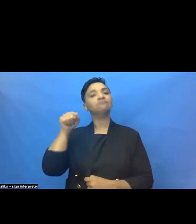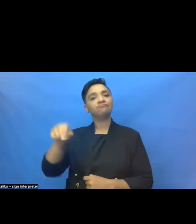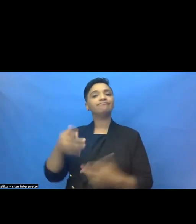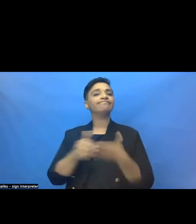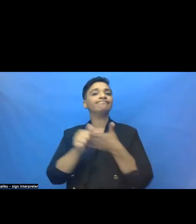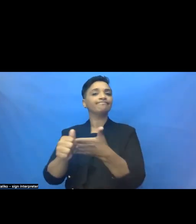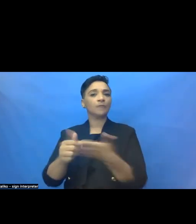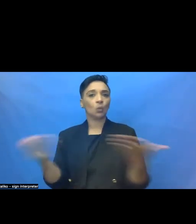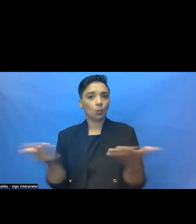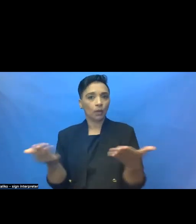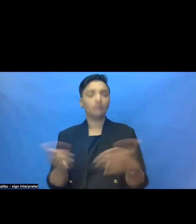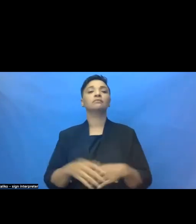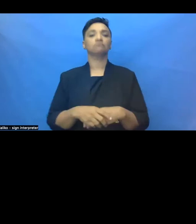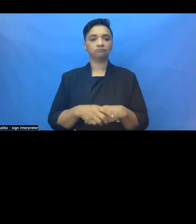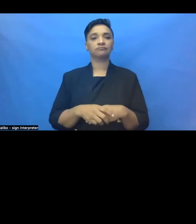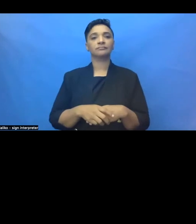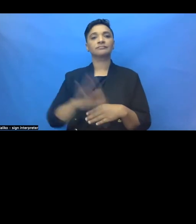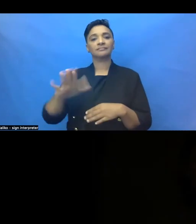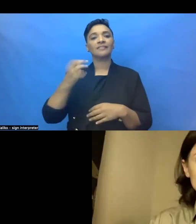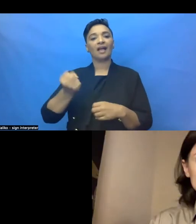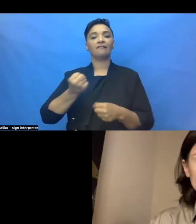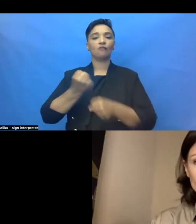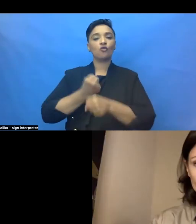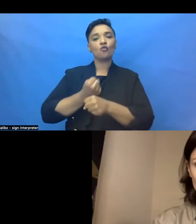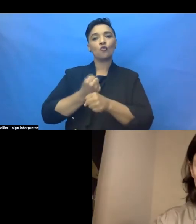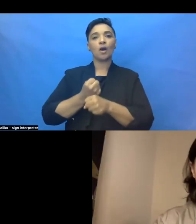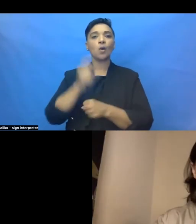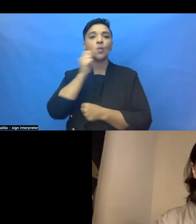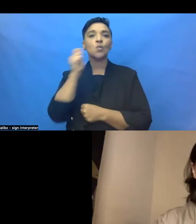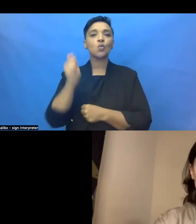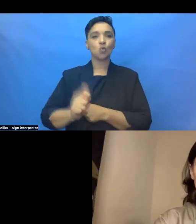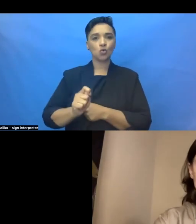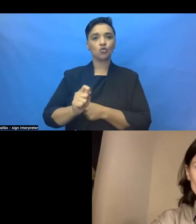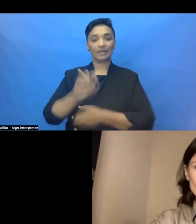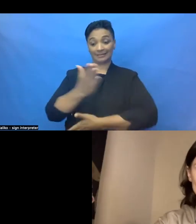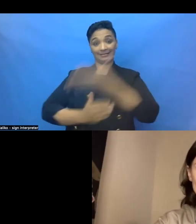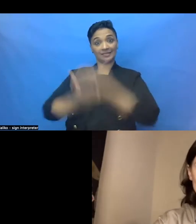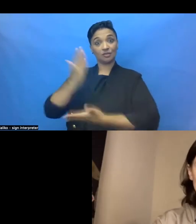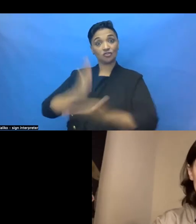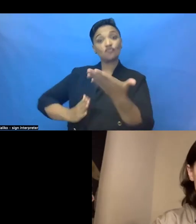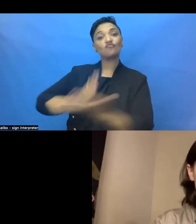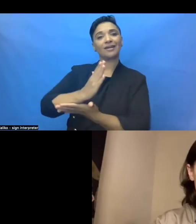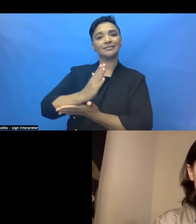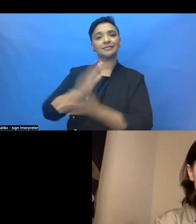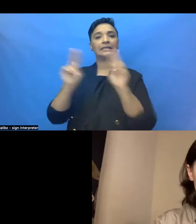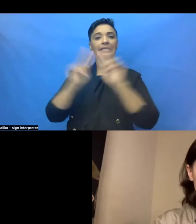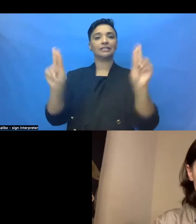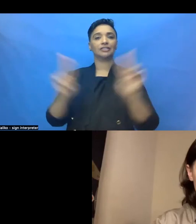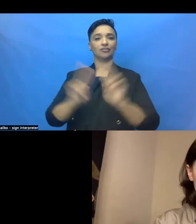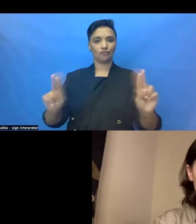leading the work on Ukraine at Disability Rights International.